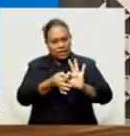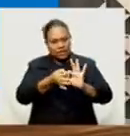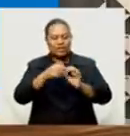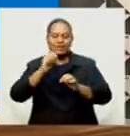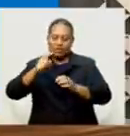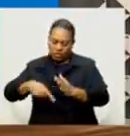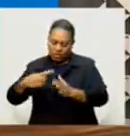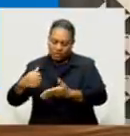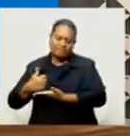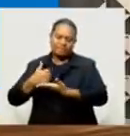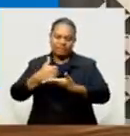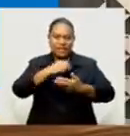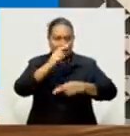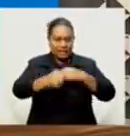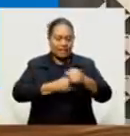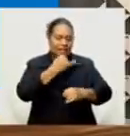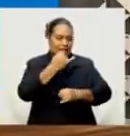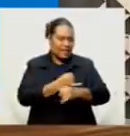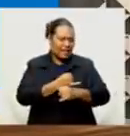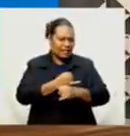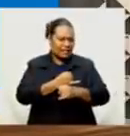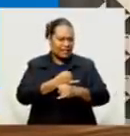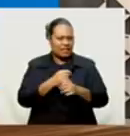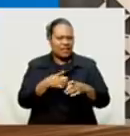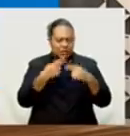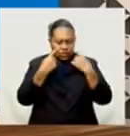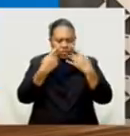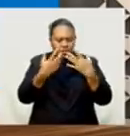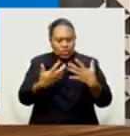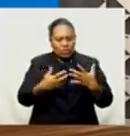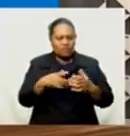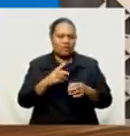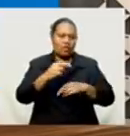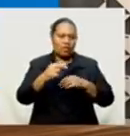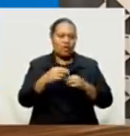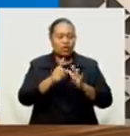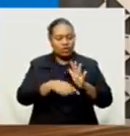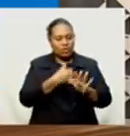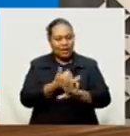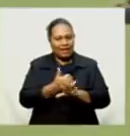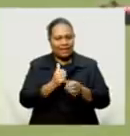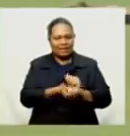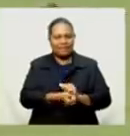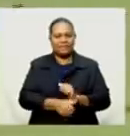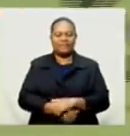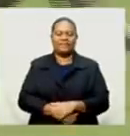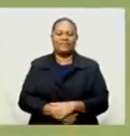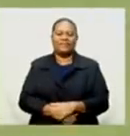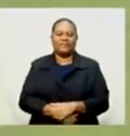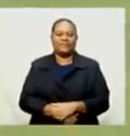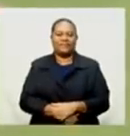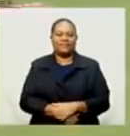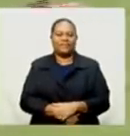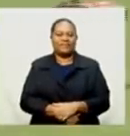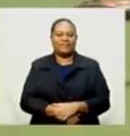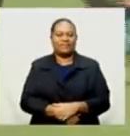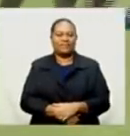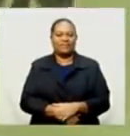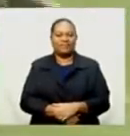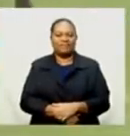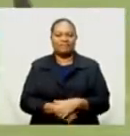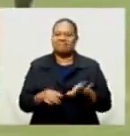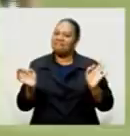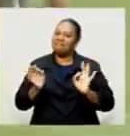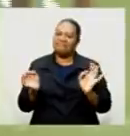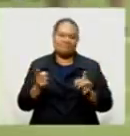with the International Olympic Committee in staging the July Games. Tale Matarekula reports. Nothing has